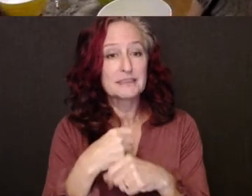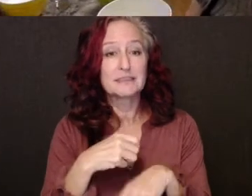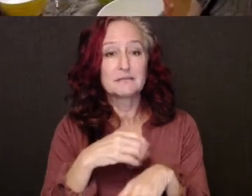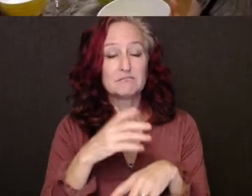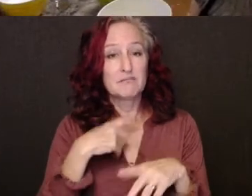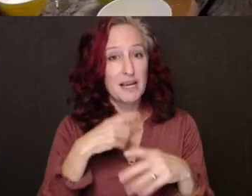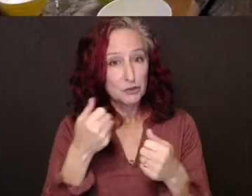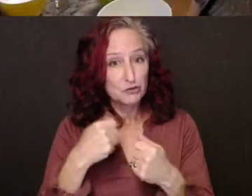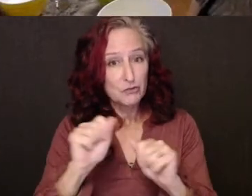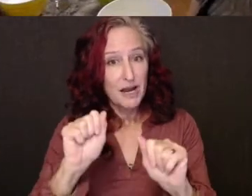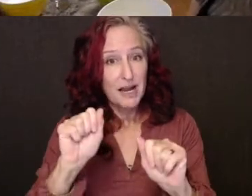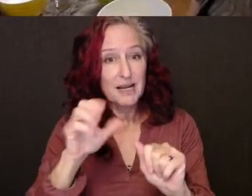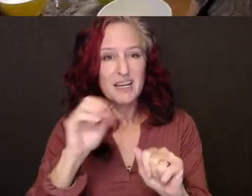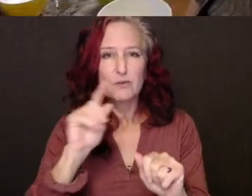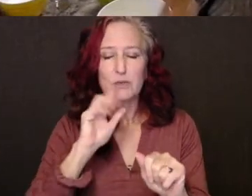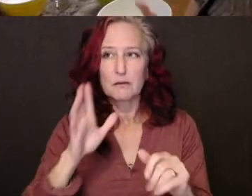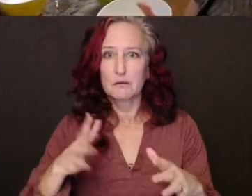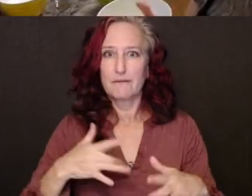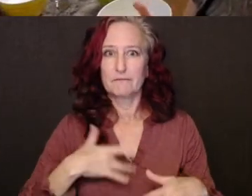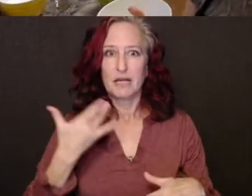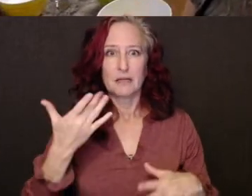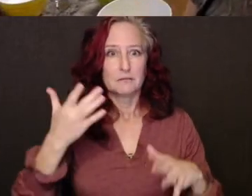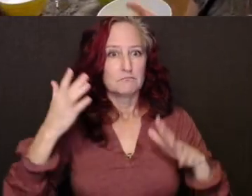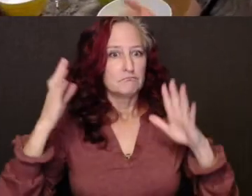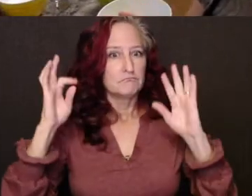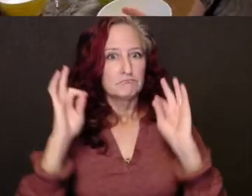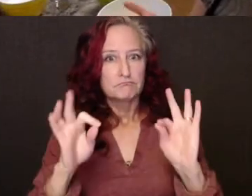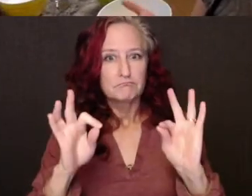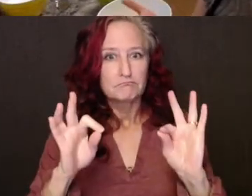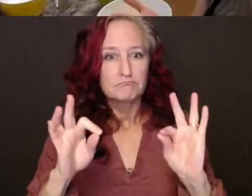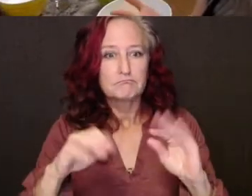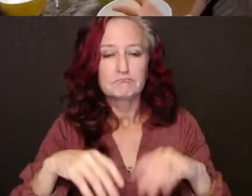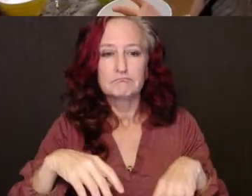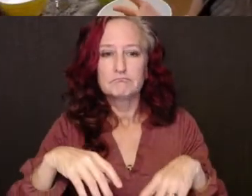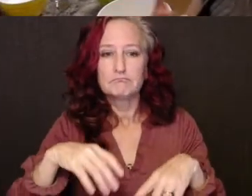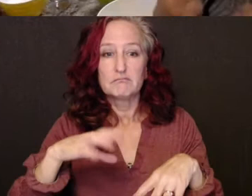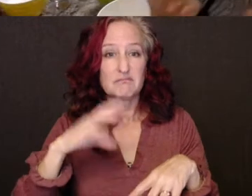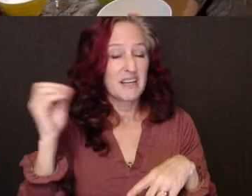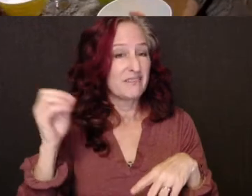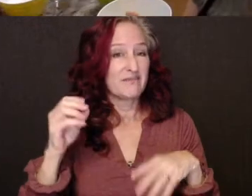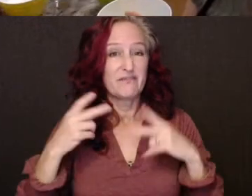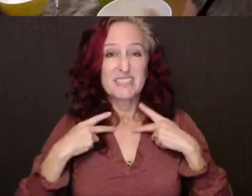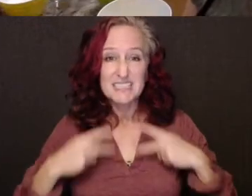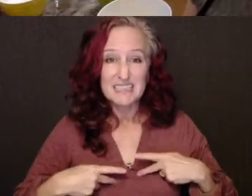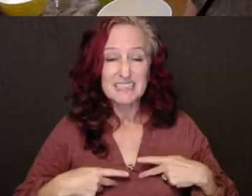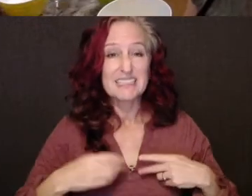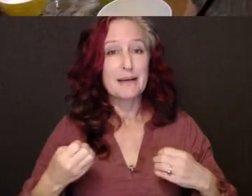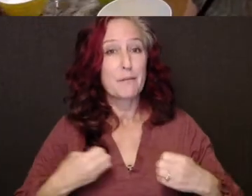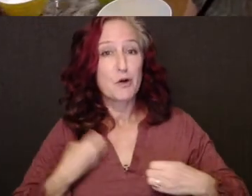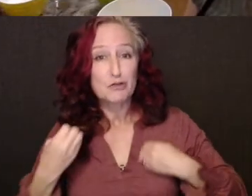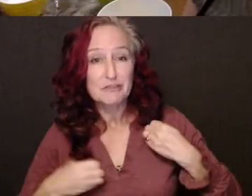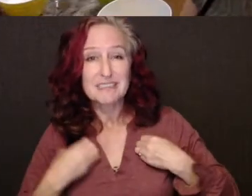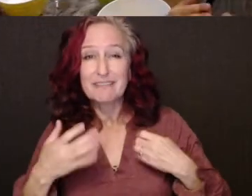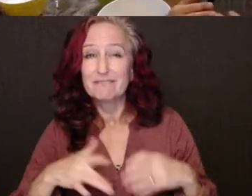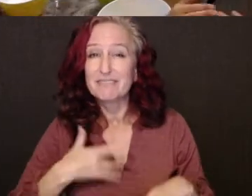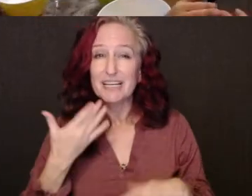program and all of that. So I read in a Chinese medicine book that the best way to cleanse your system is